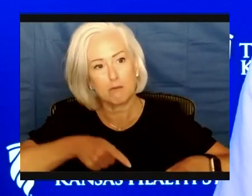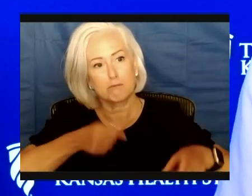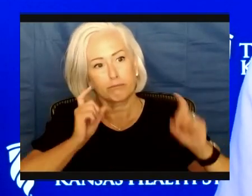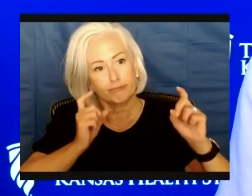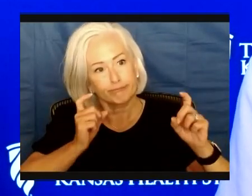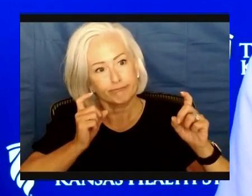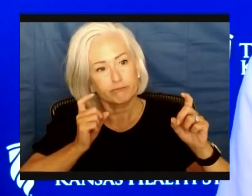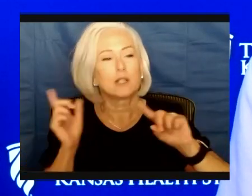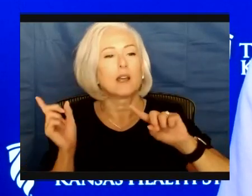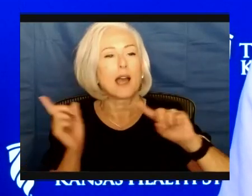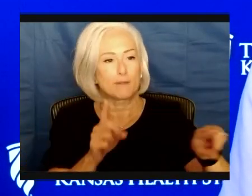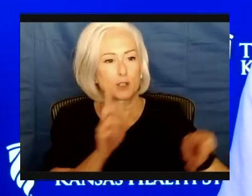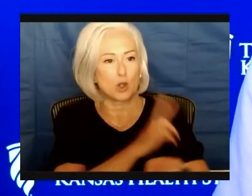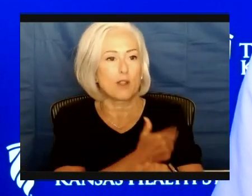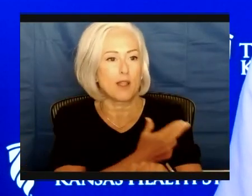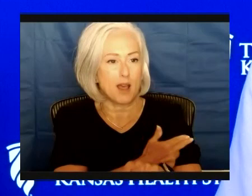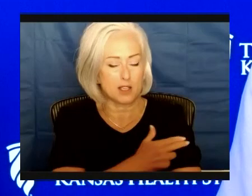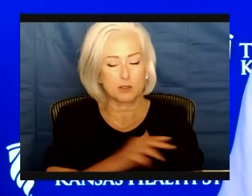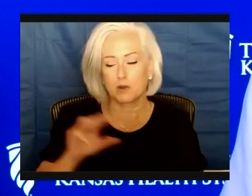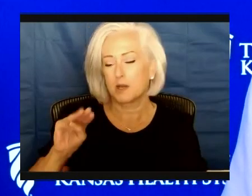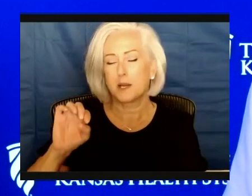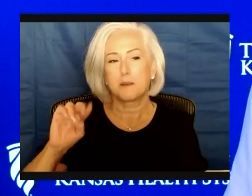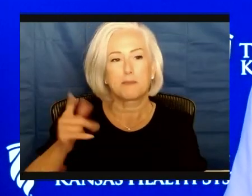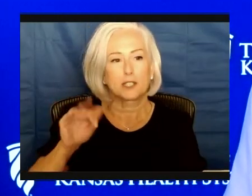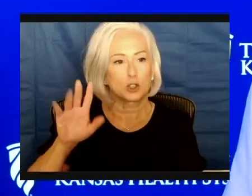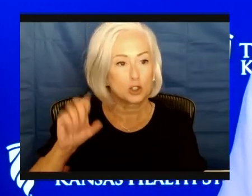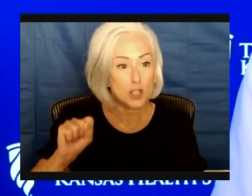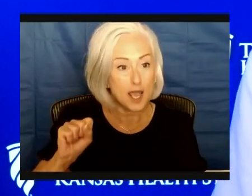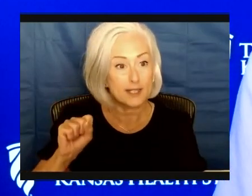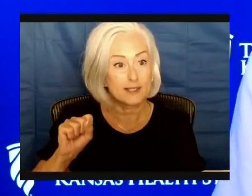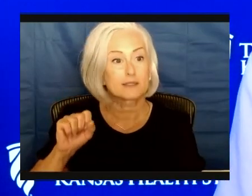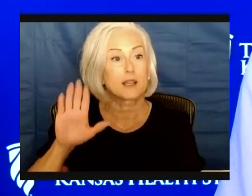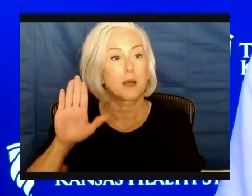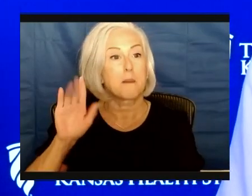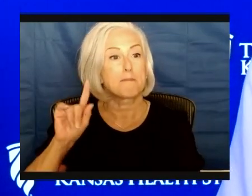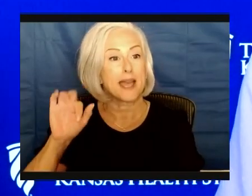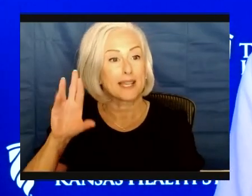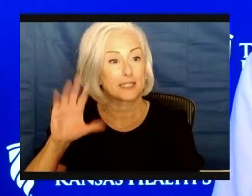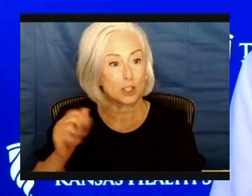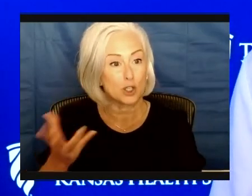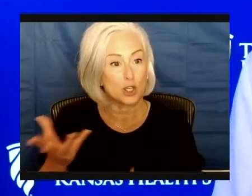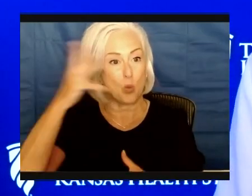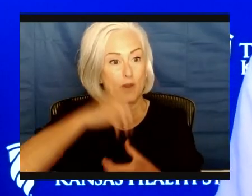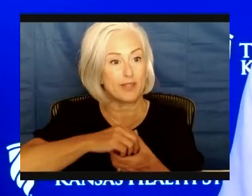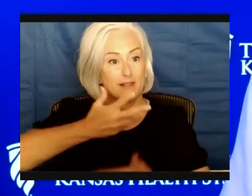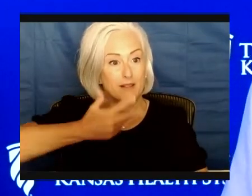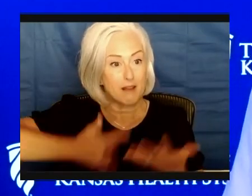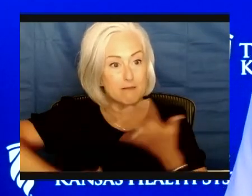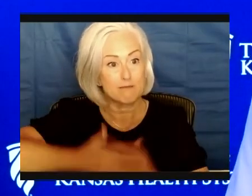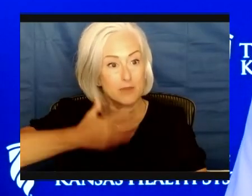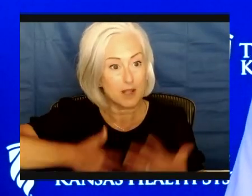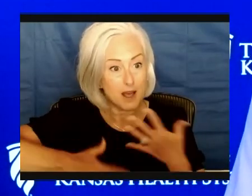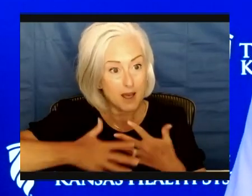and bacteria in your blood, but also on your heart valve. So they work extremely well for that. Right now there are